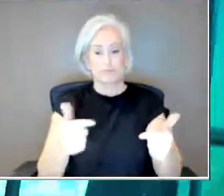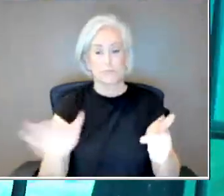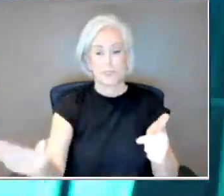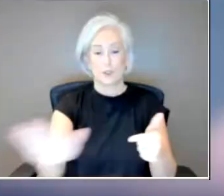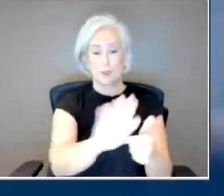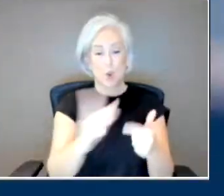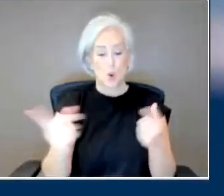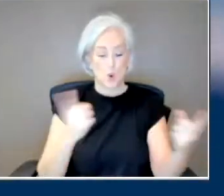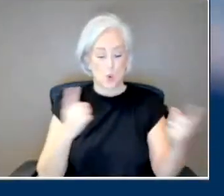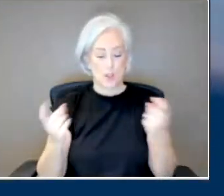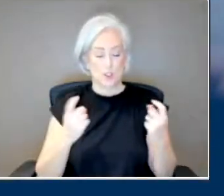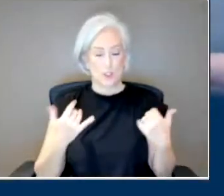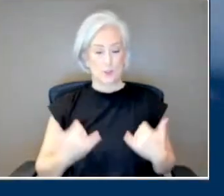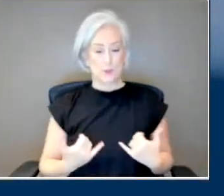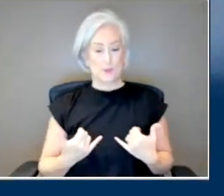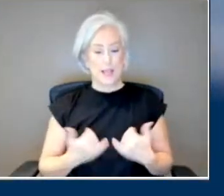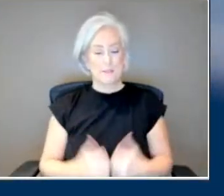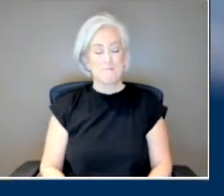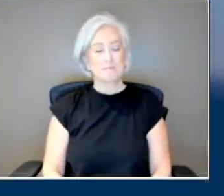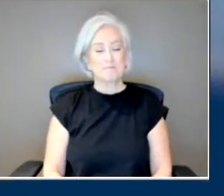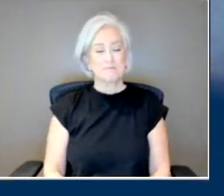today.